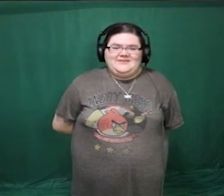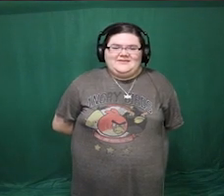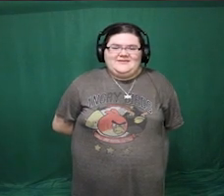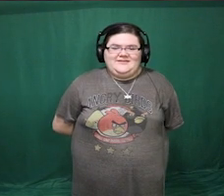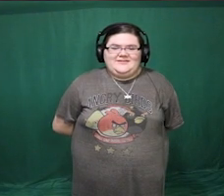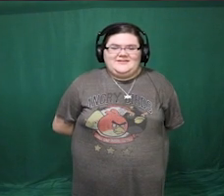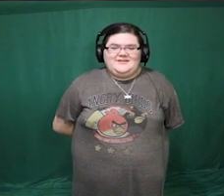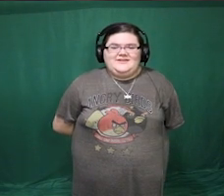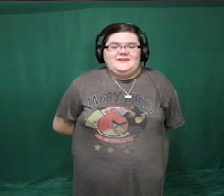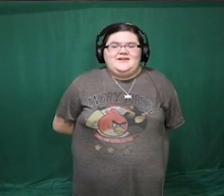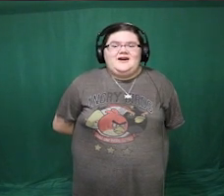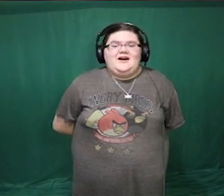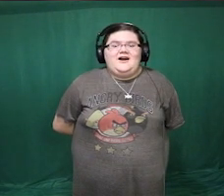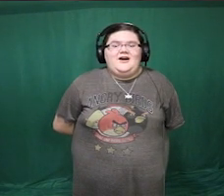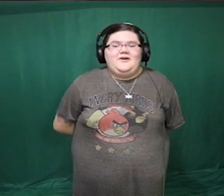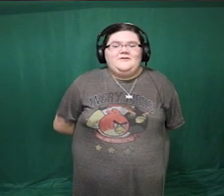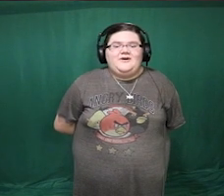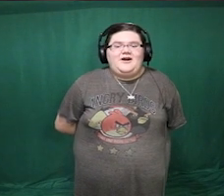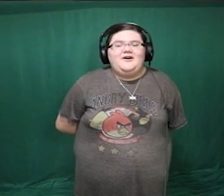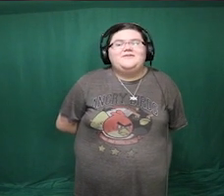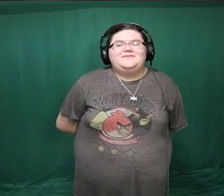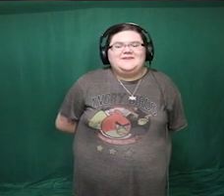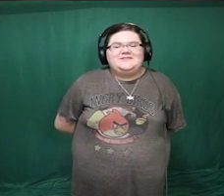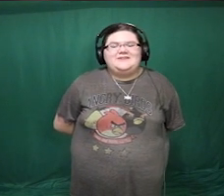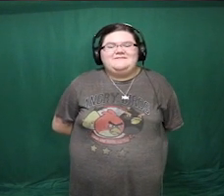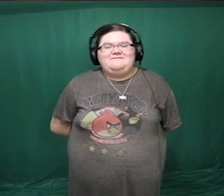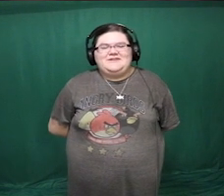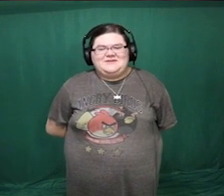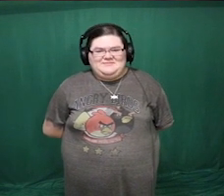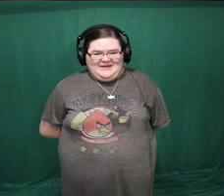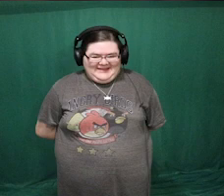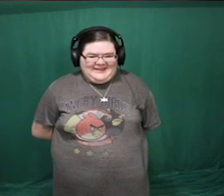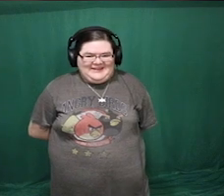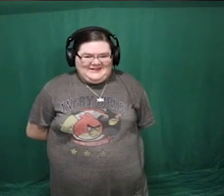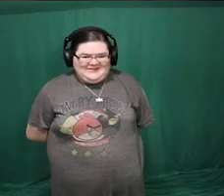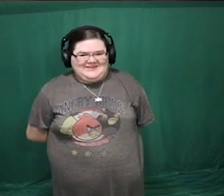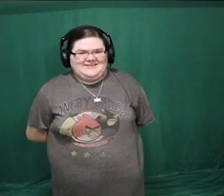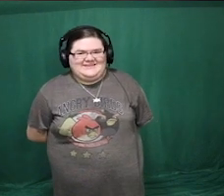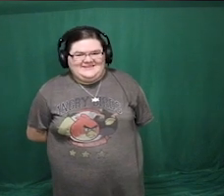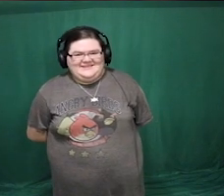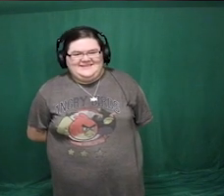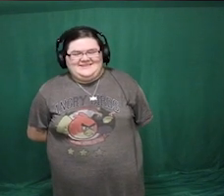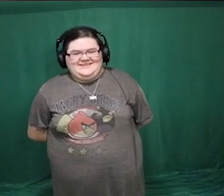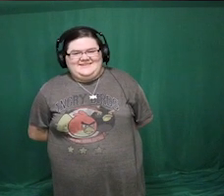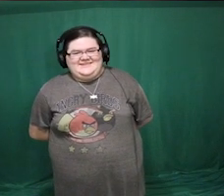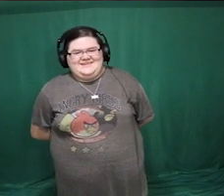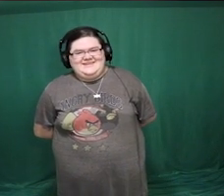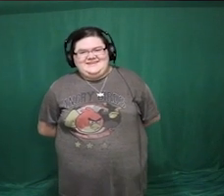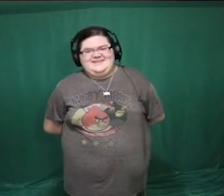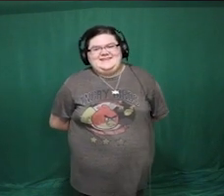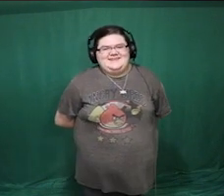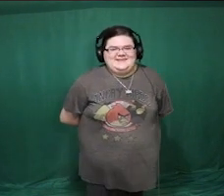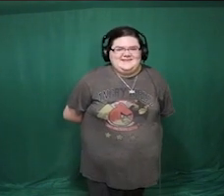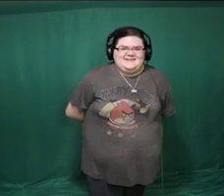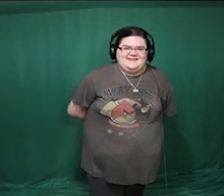Oh, come on. What? Come on, come oh, on, come my. On. Oh, oh, oh yeah, ask the guy. It's the invisibility cloak.